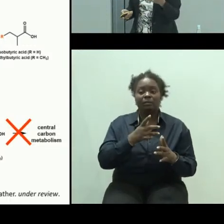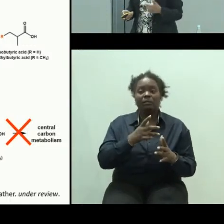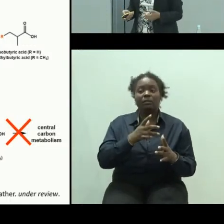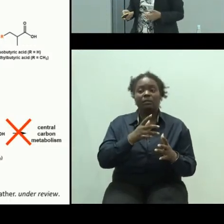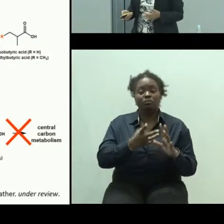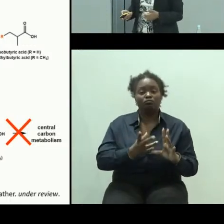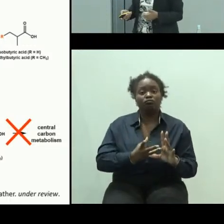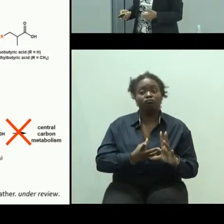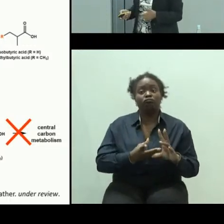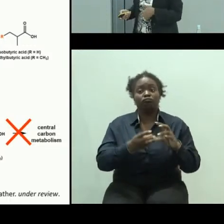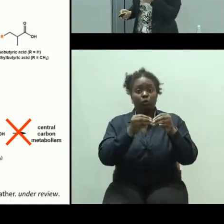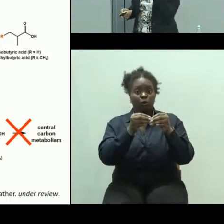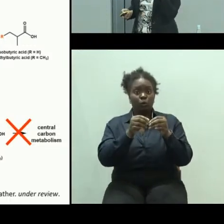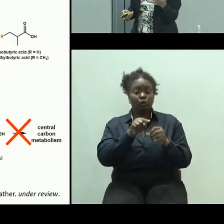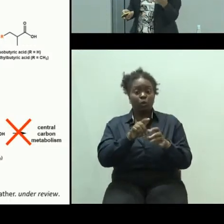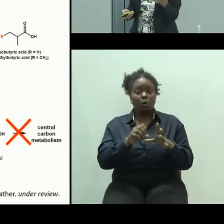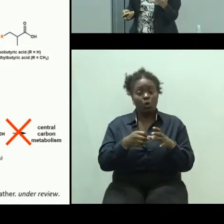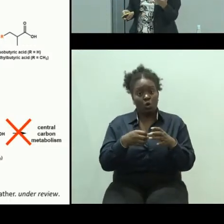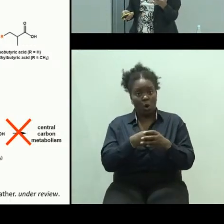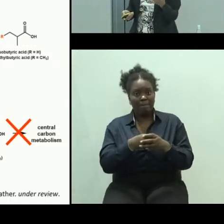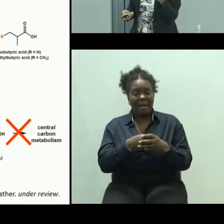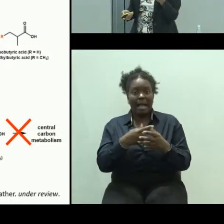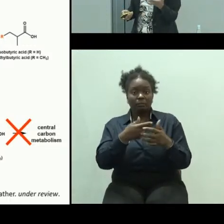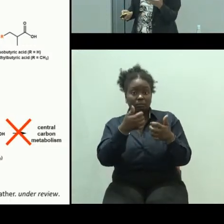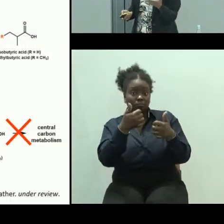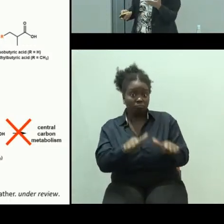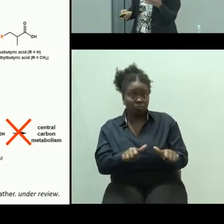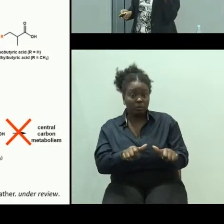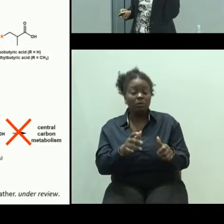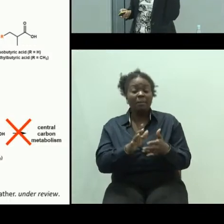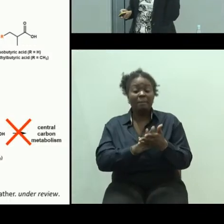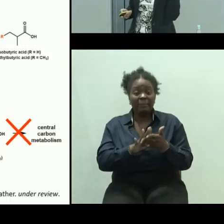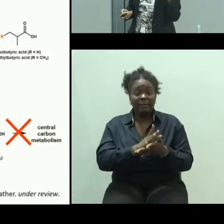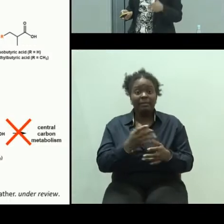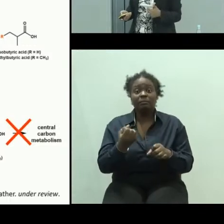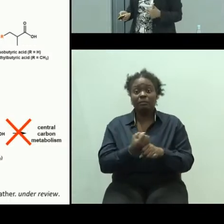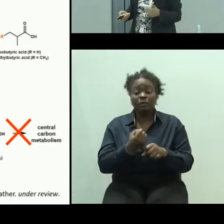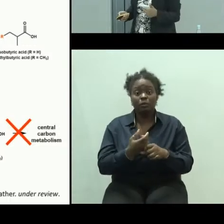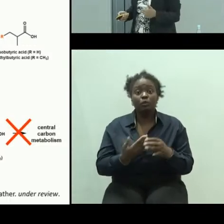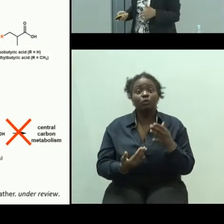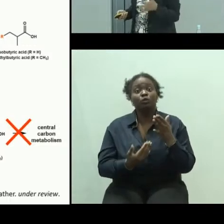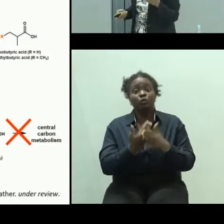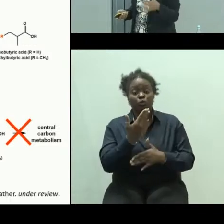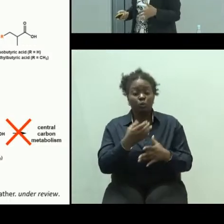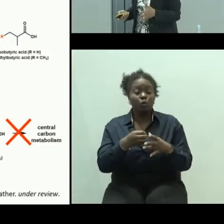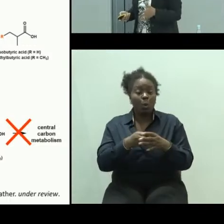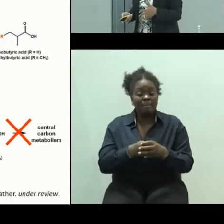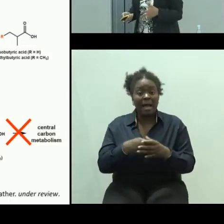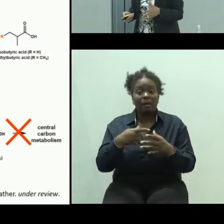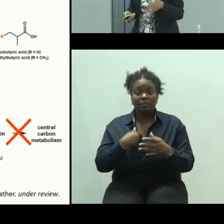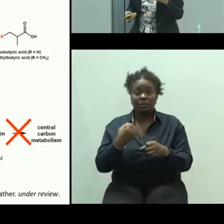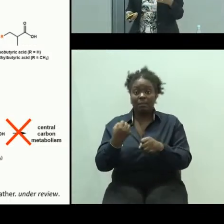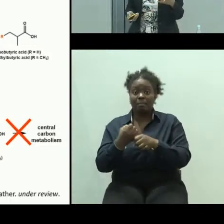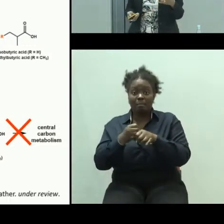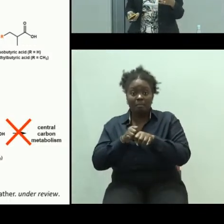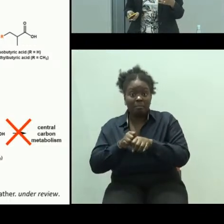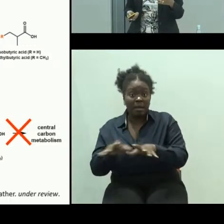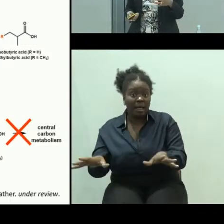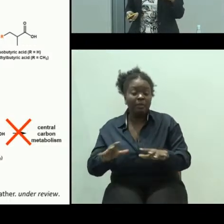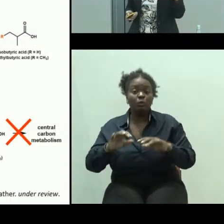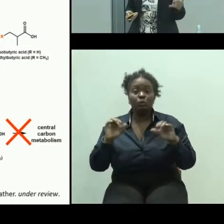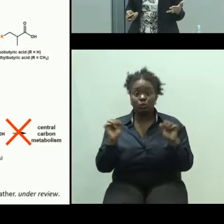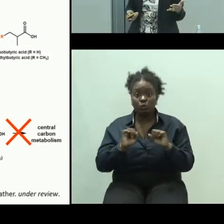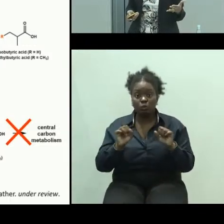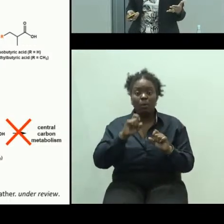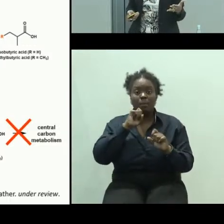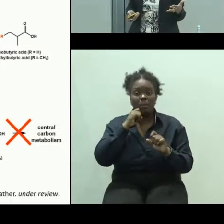to make these compounds of interest. And so we were able to produce 2 new compounds. This work has not been published yet. It's currently under review.